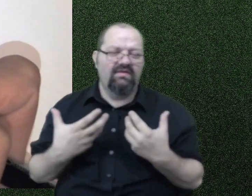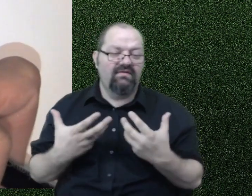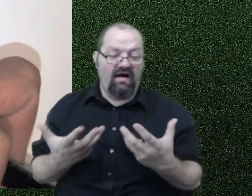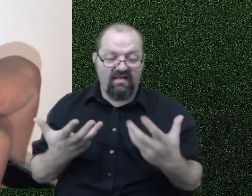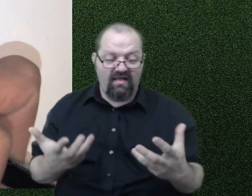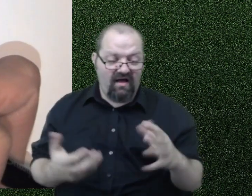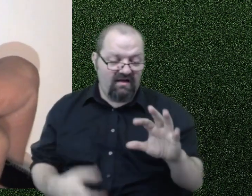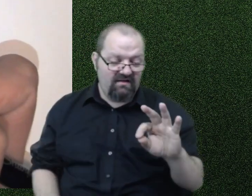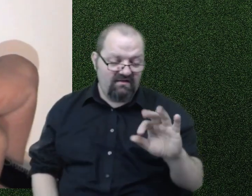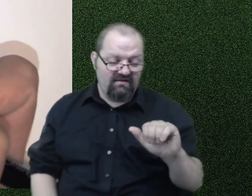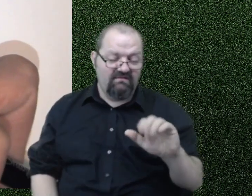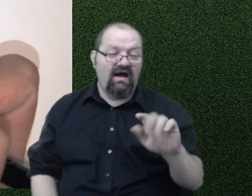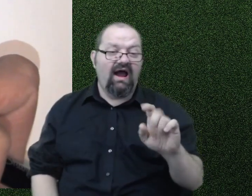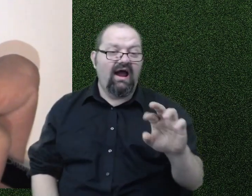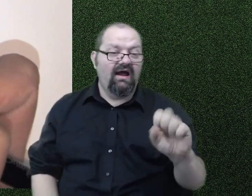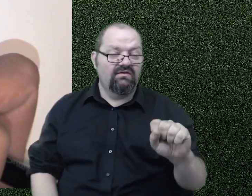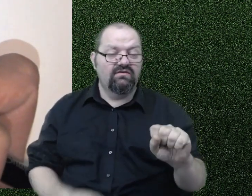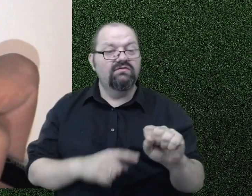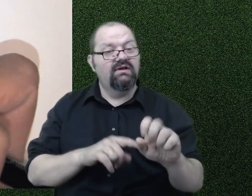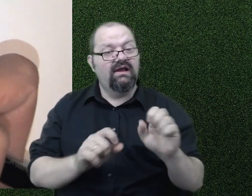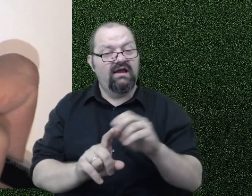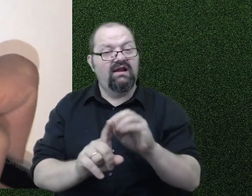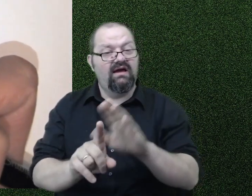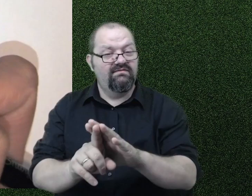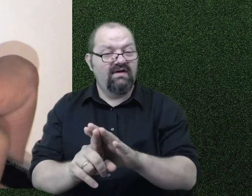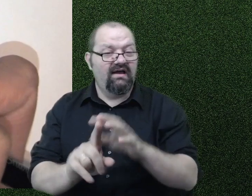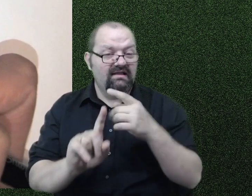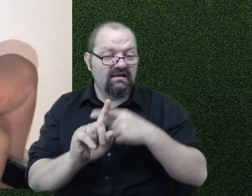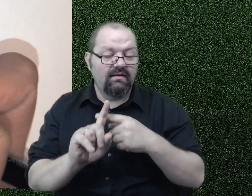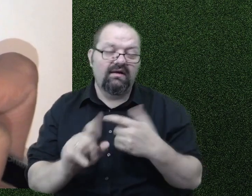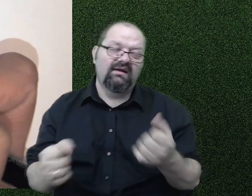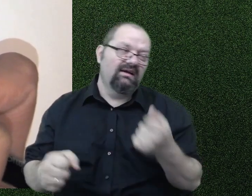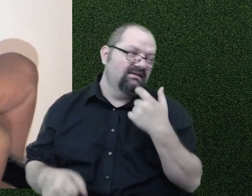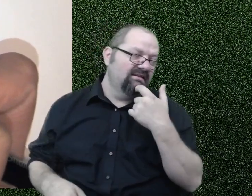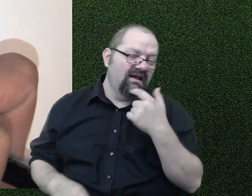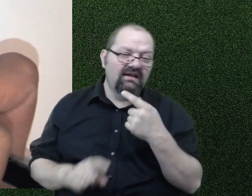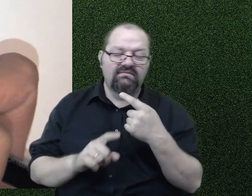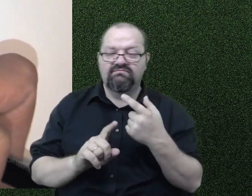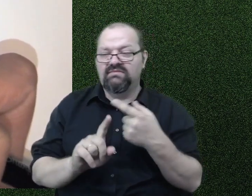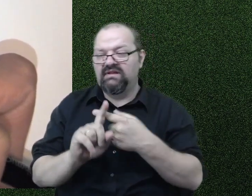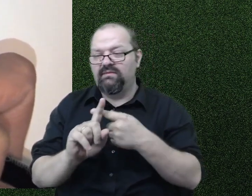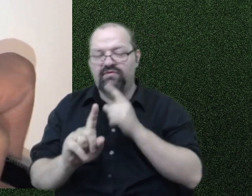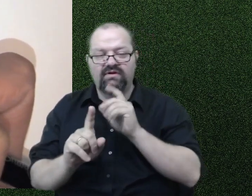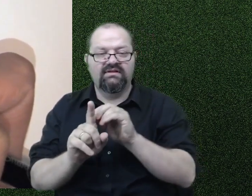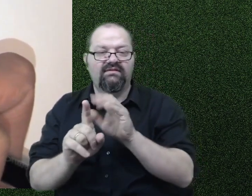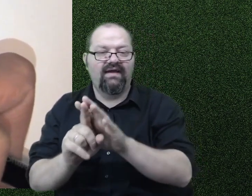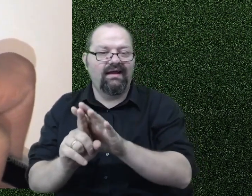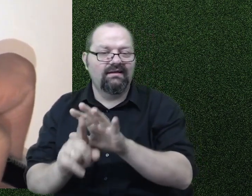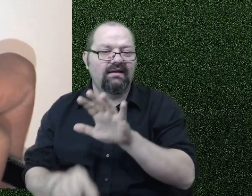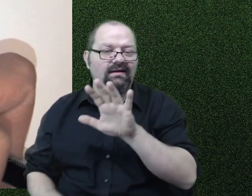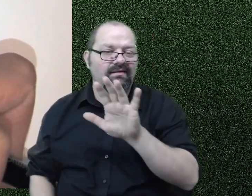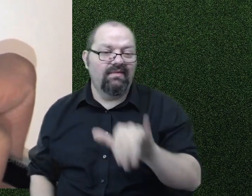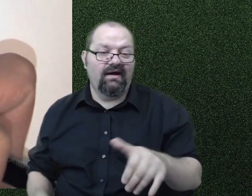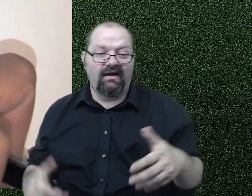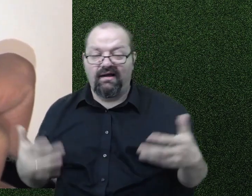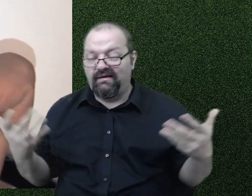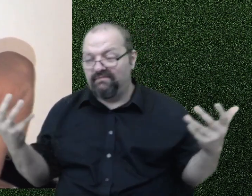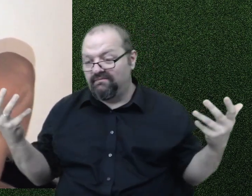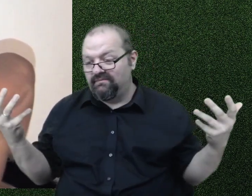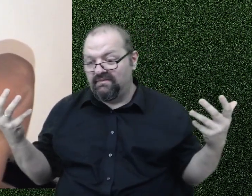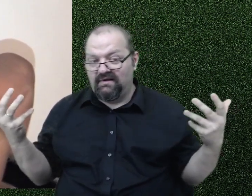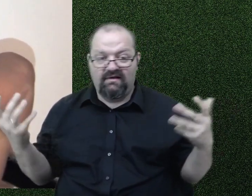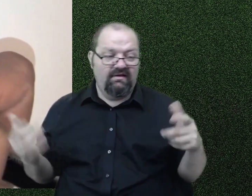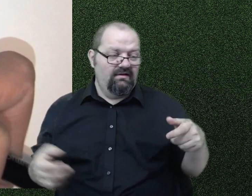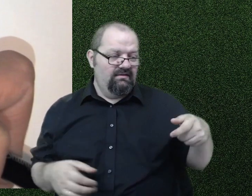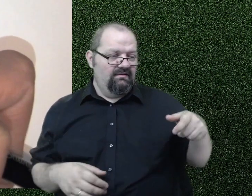factors that affect the temperature. I could say the temperature in this room is affected by, the